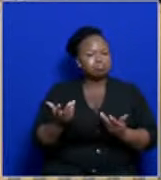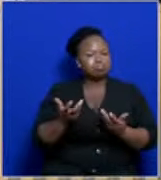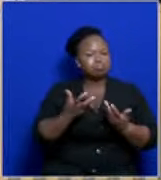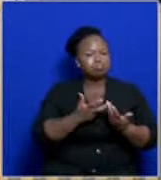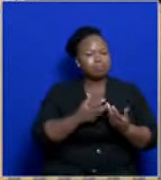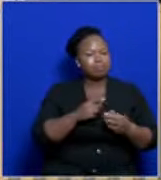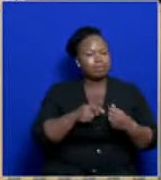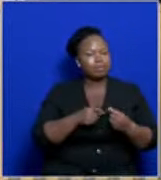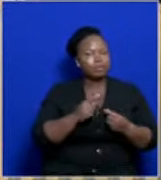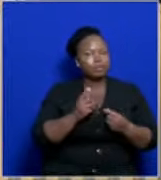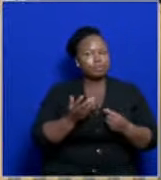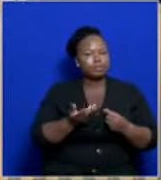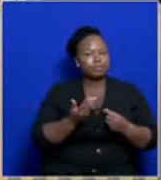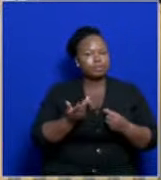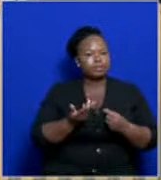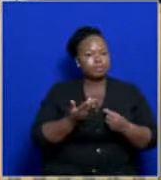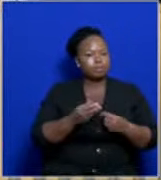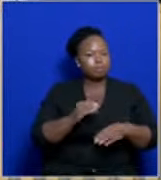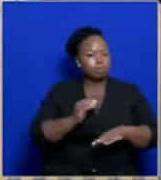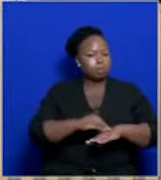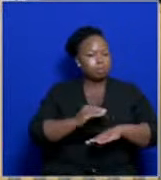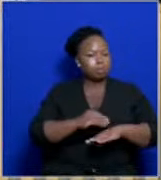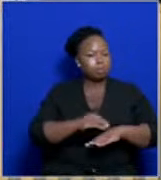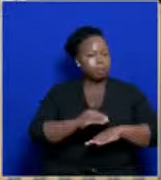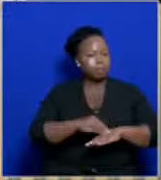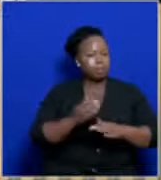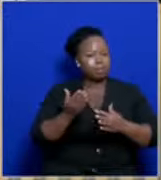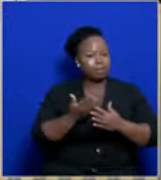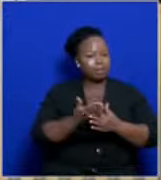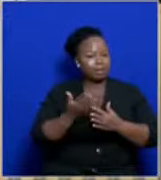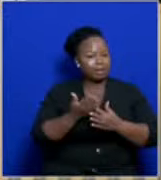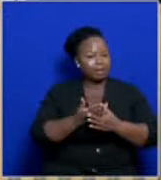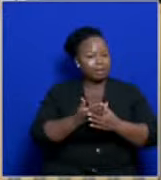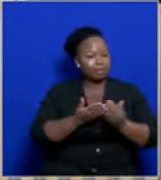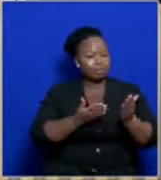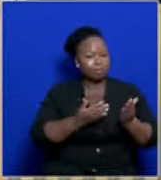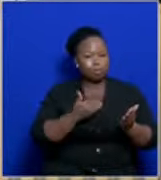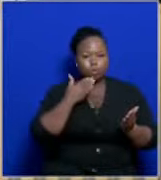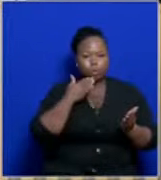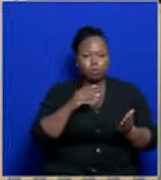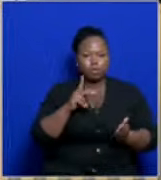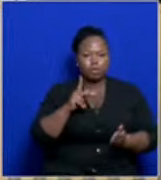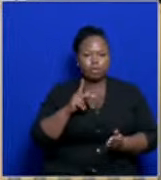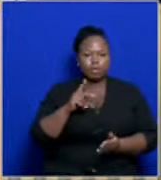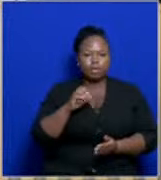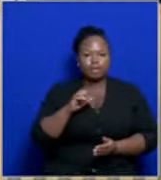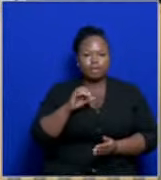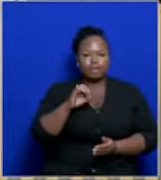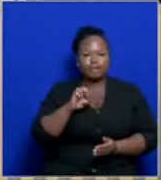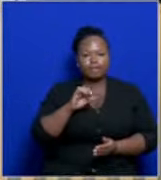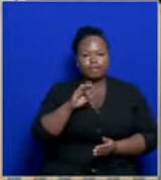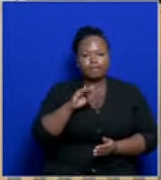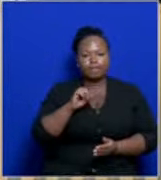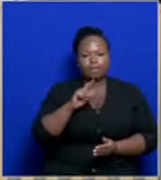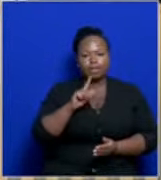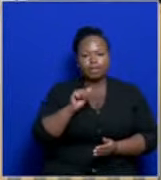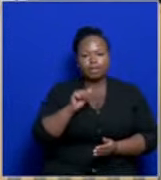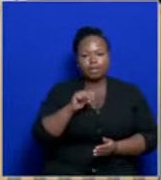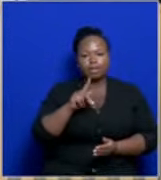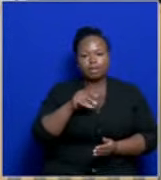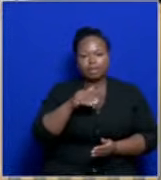those problematic cases that Mr. Gefelakai testified about, the Mayerton